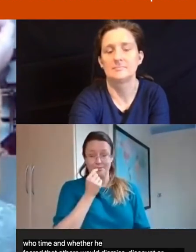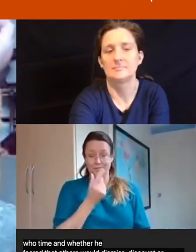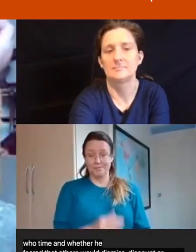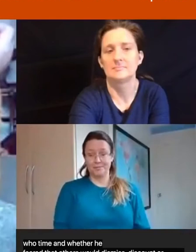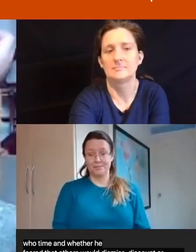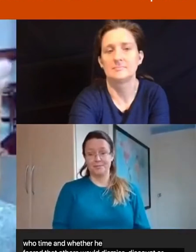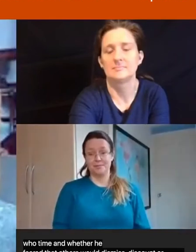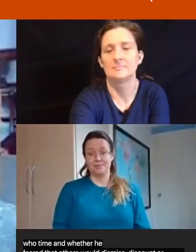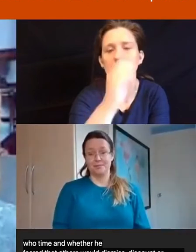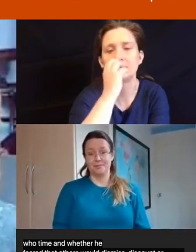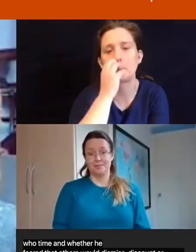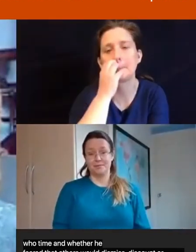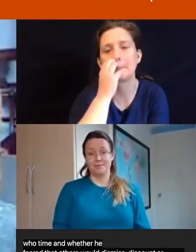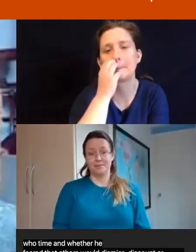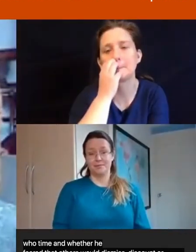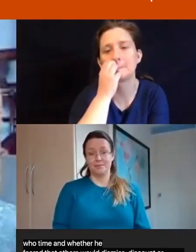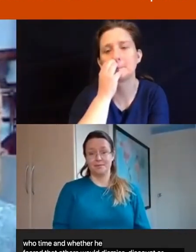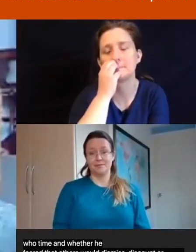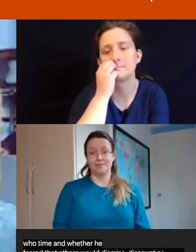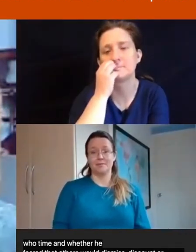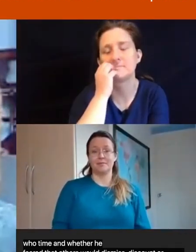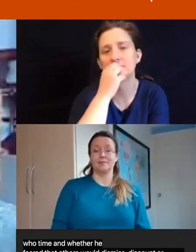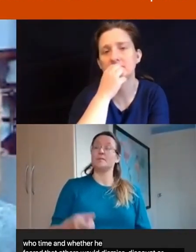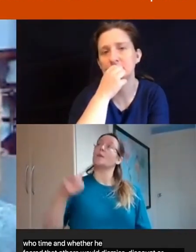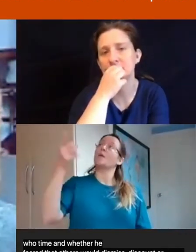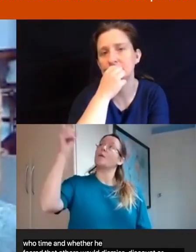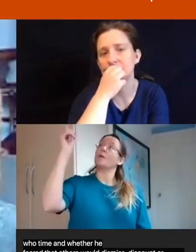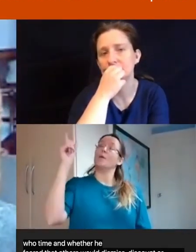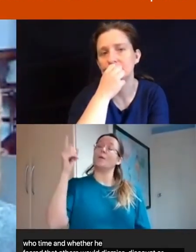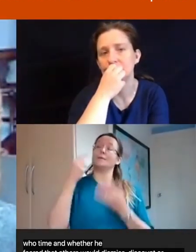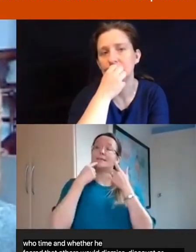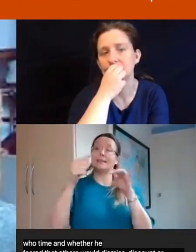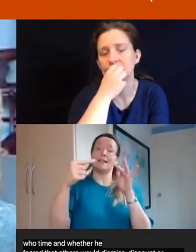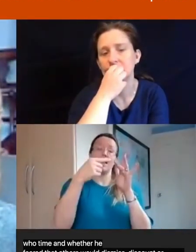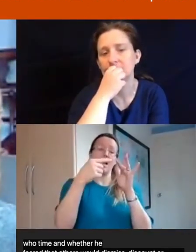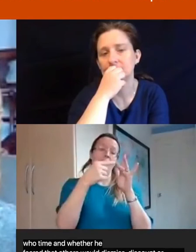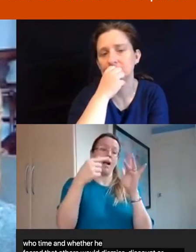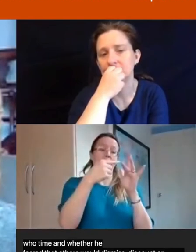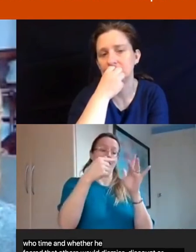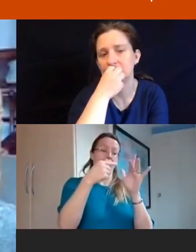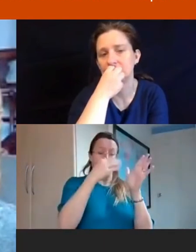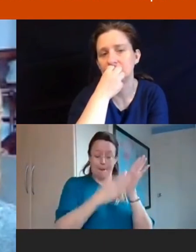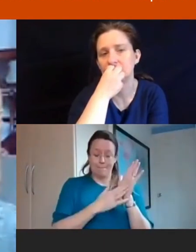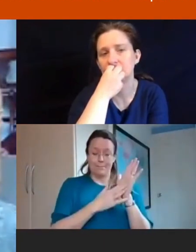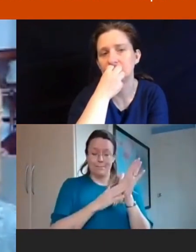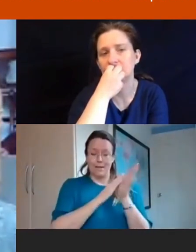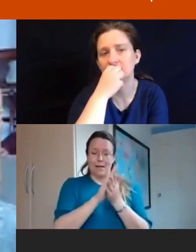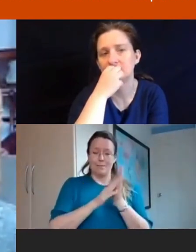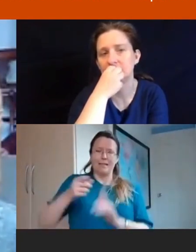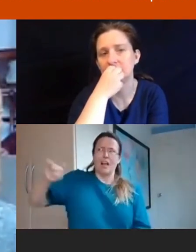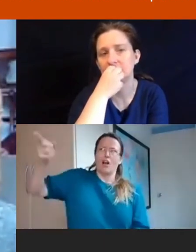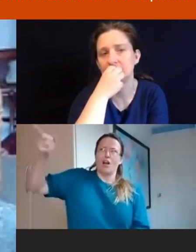God says, I am who I am. Tim wonders, is God giving God permission to be